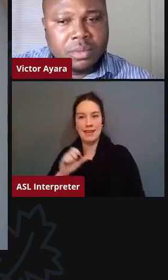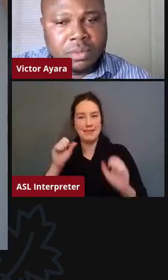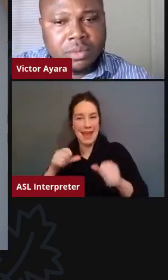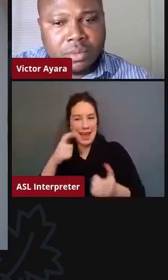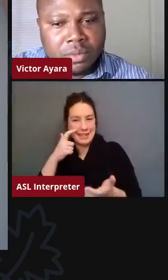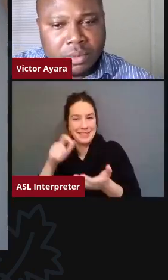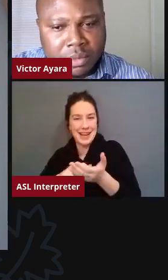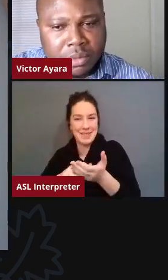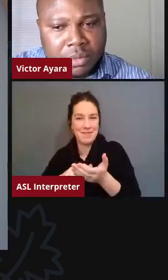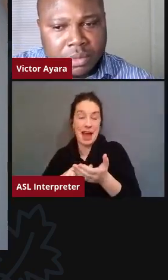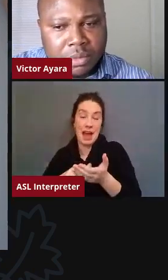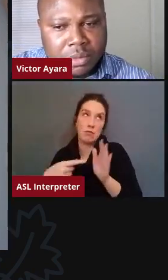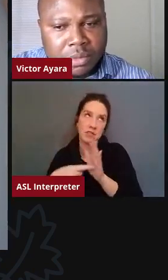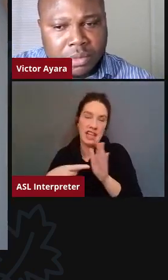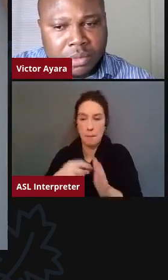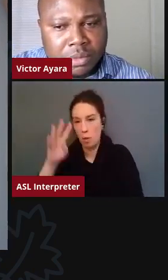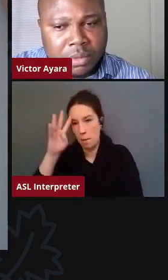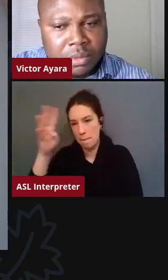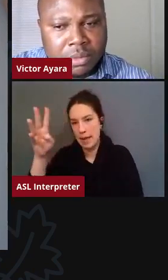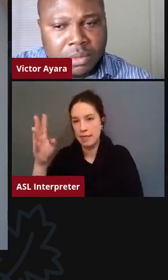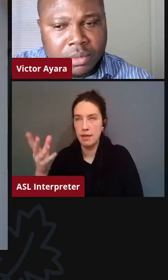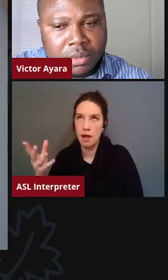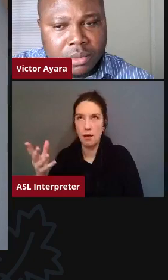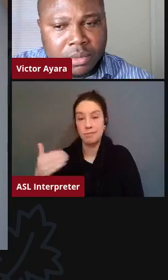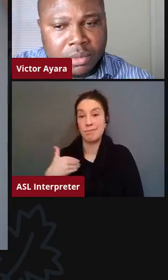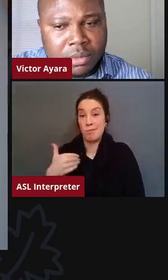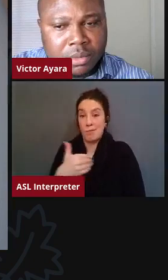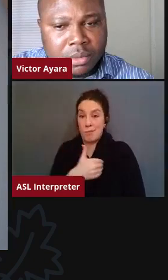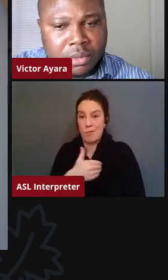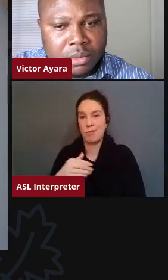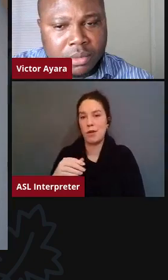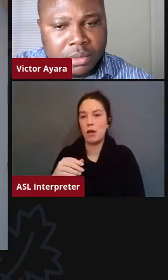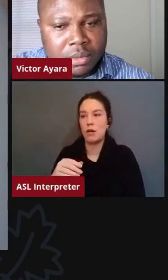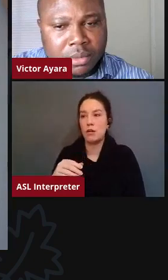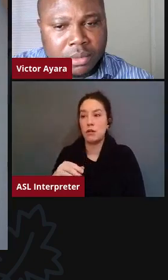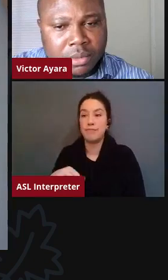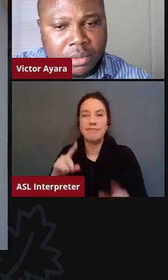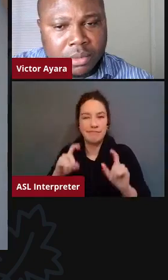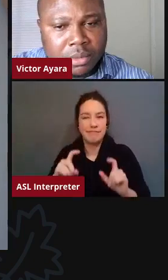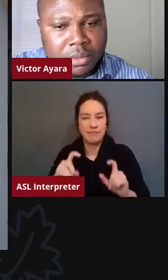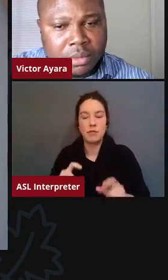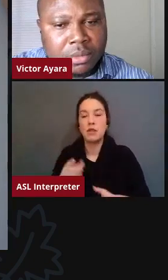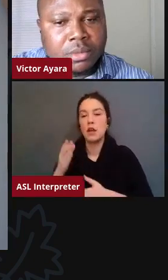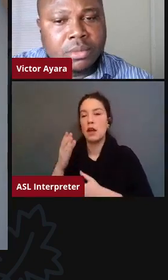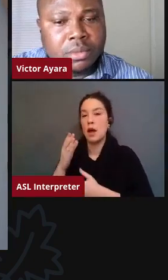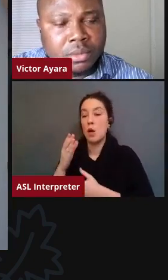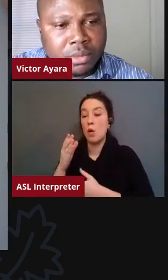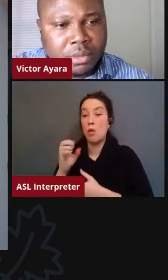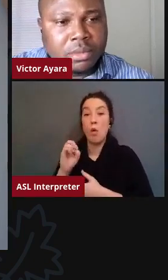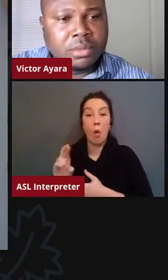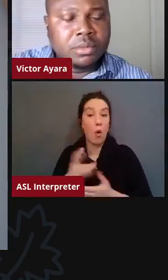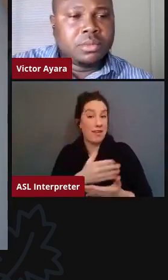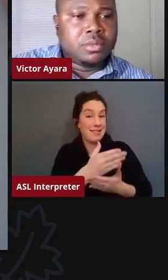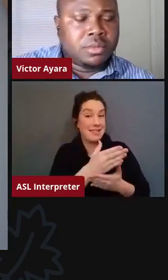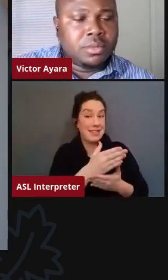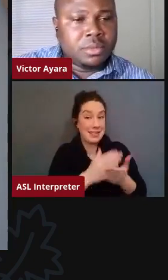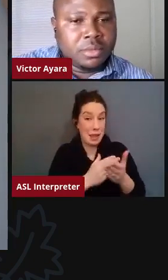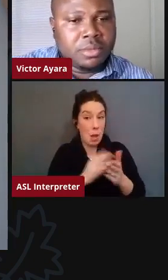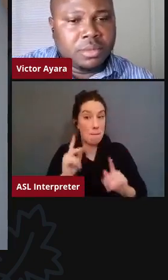for instance, around cancer screening. Some of our champions do work where they help women they drive them to the